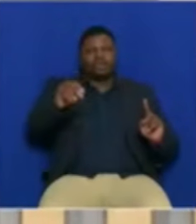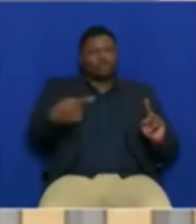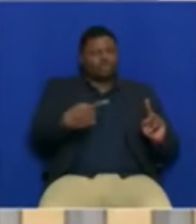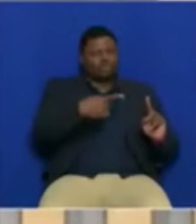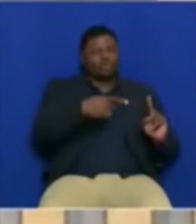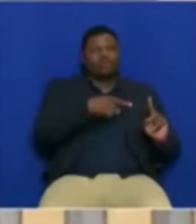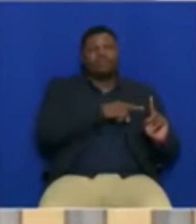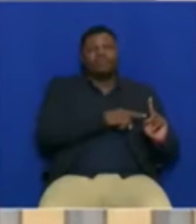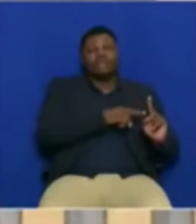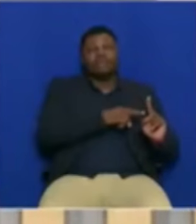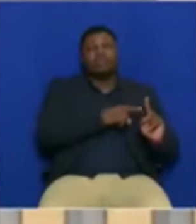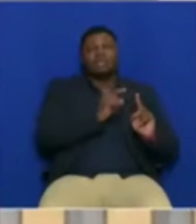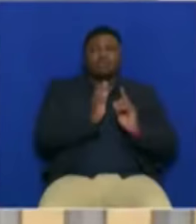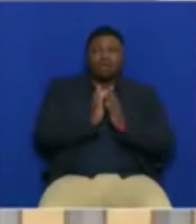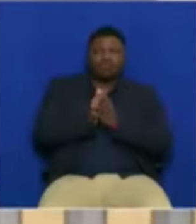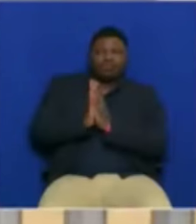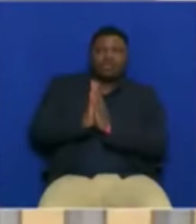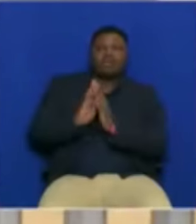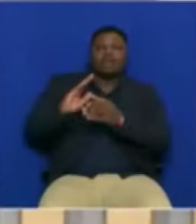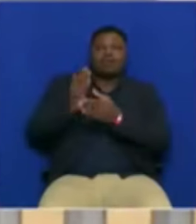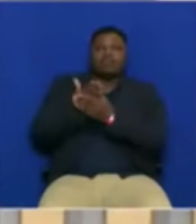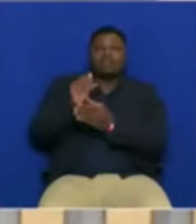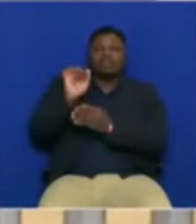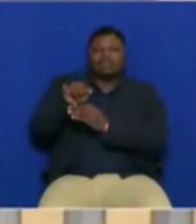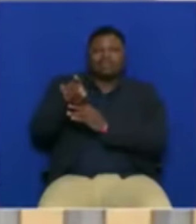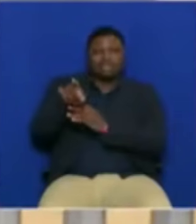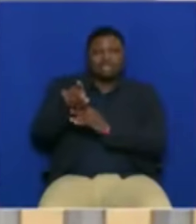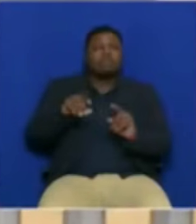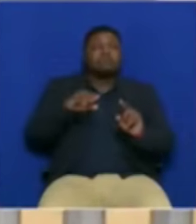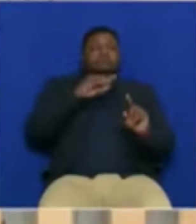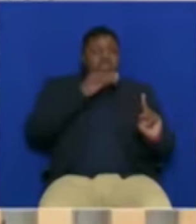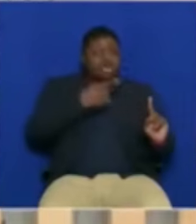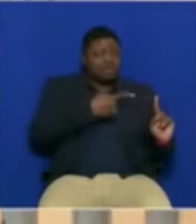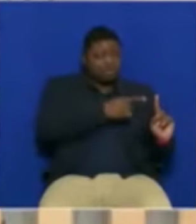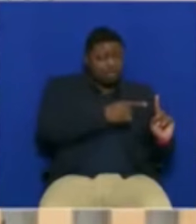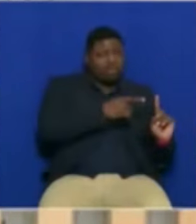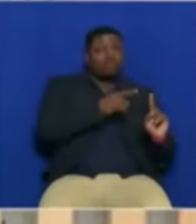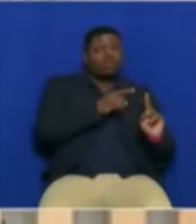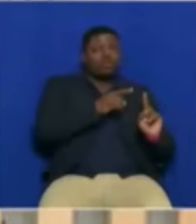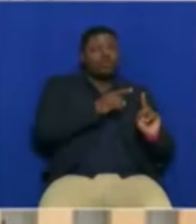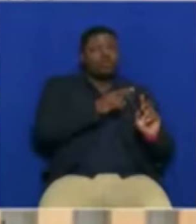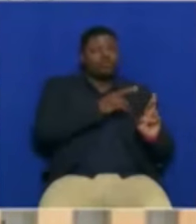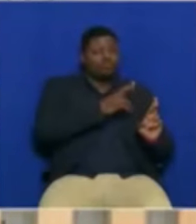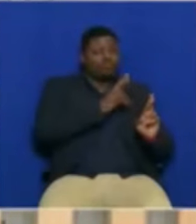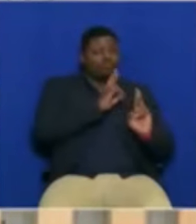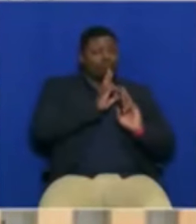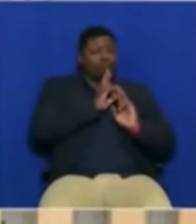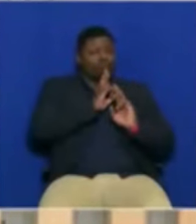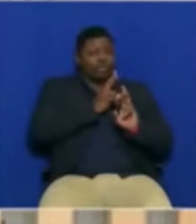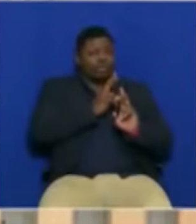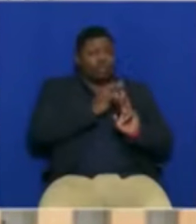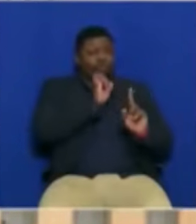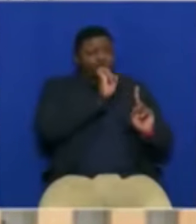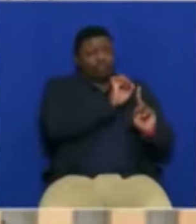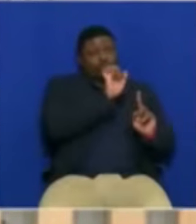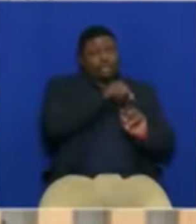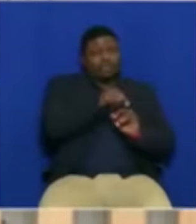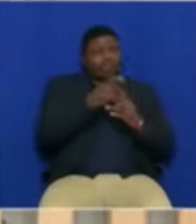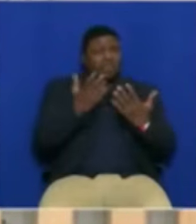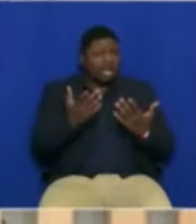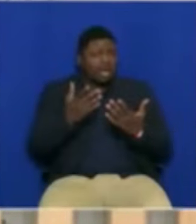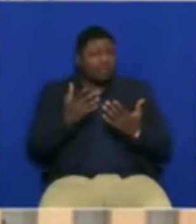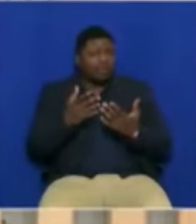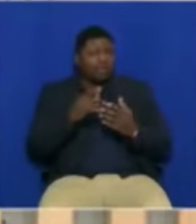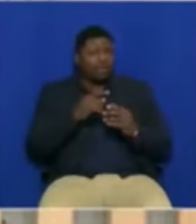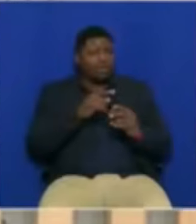I take it he would have been reporting to you because you are the lead investigator. Did you instruct him or direct